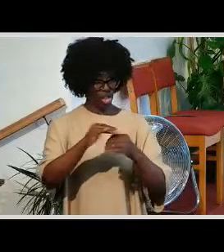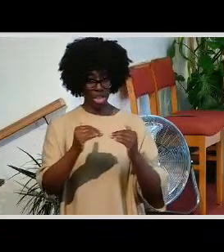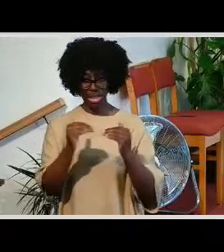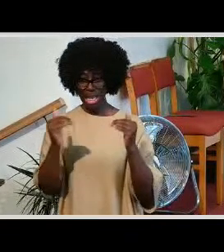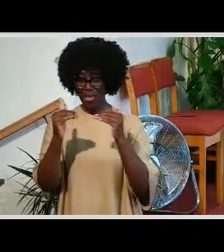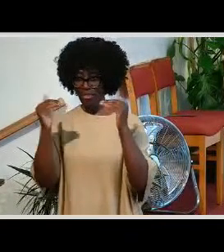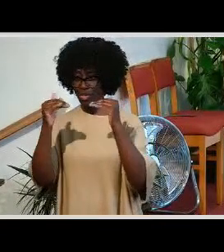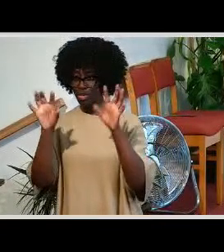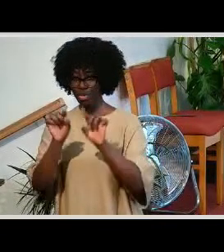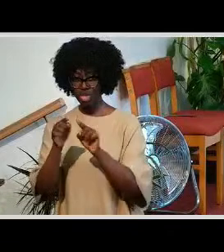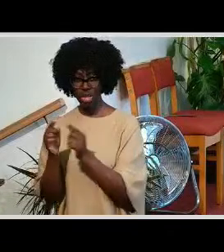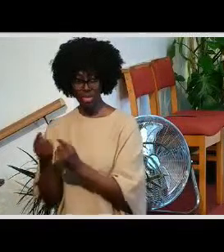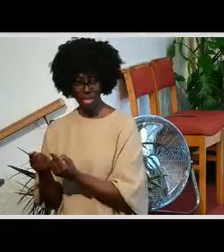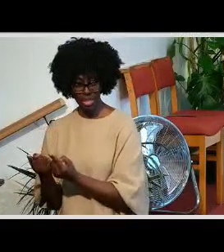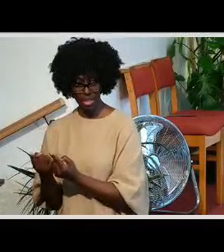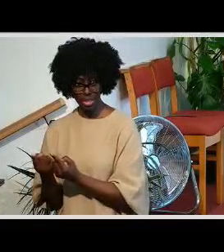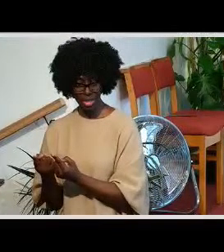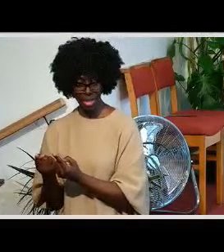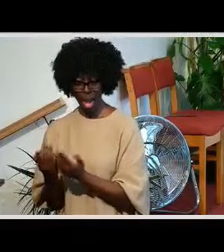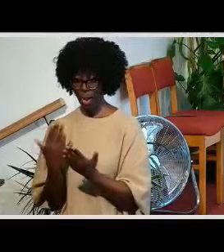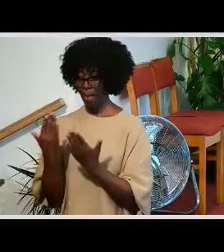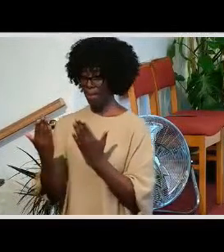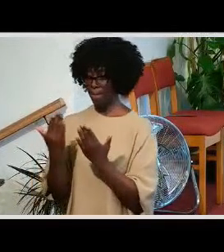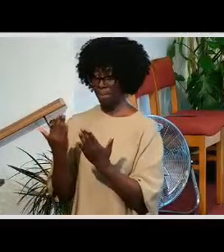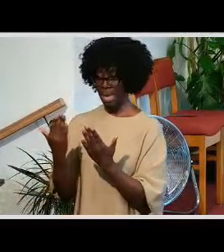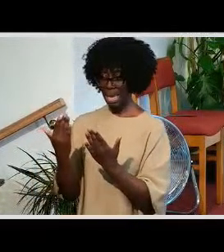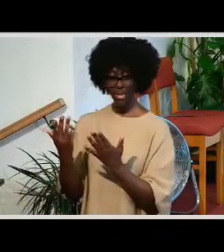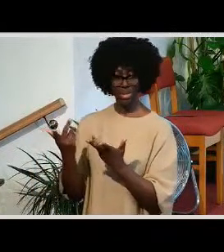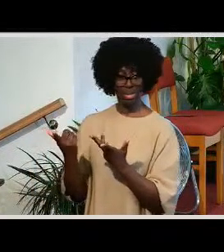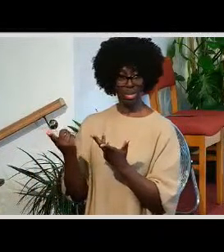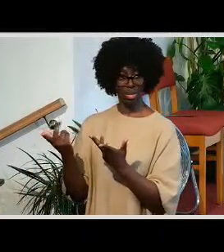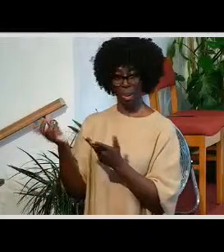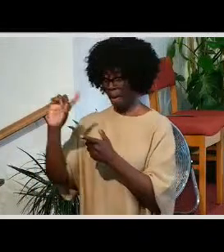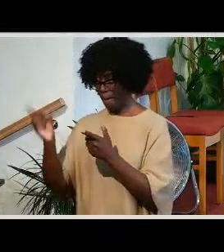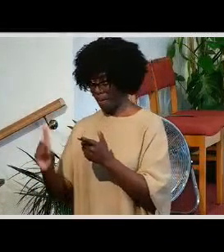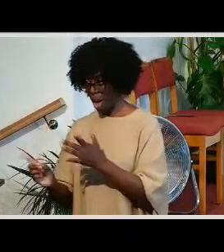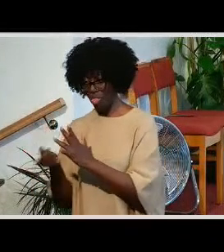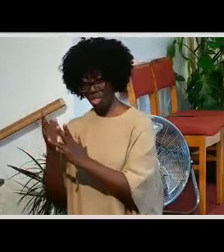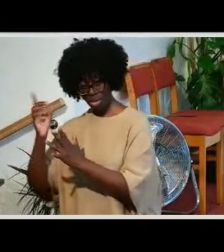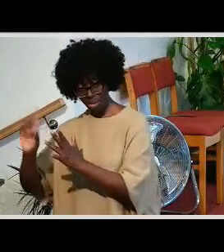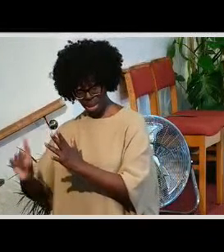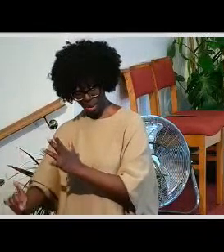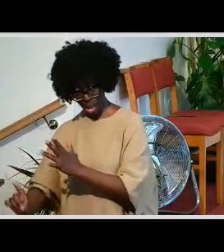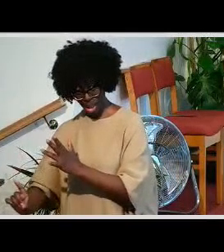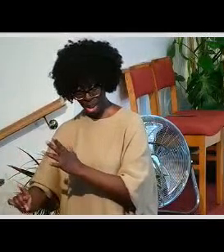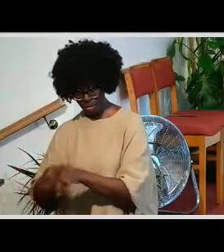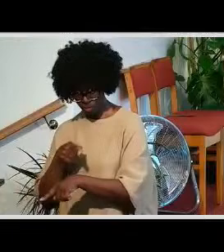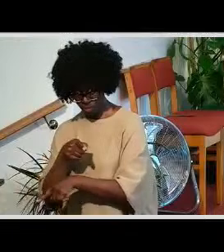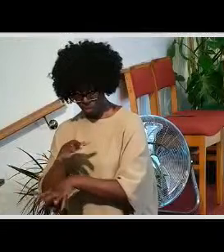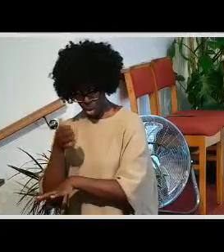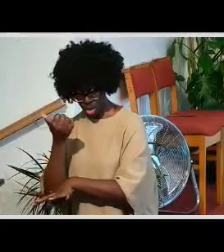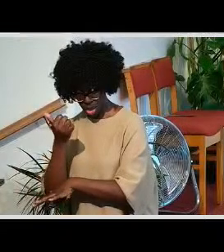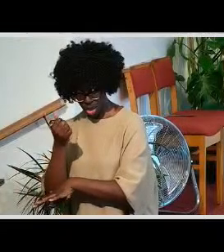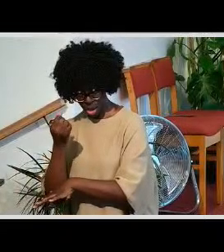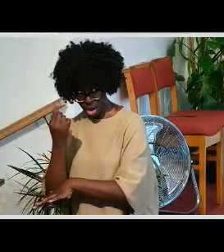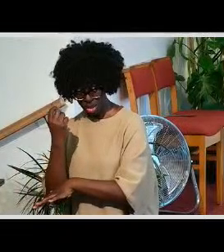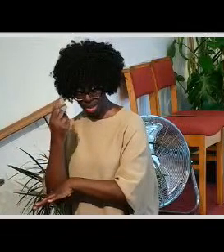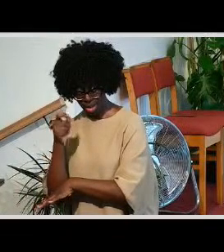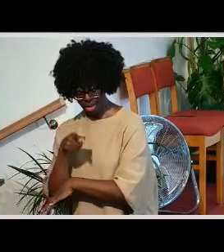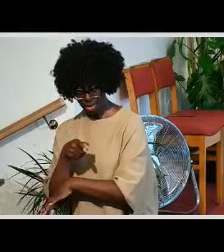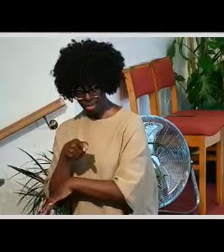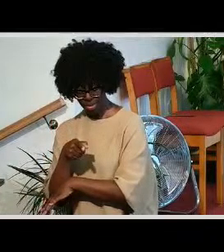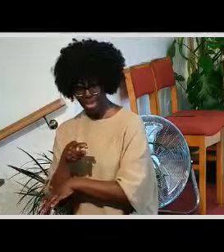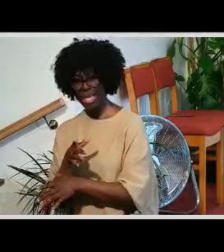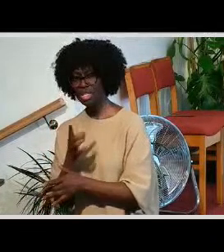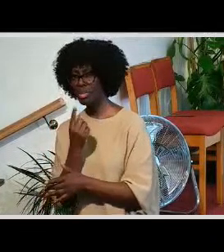do, can become a challenge. Now, if you understand that, you may be able to use your role to improve the